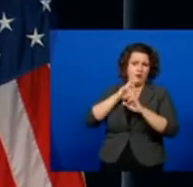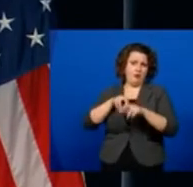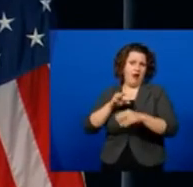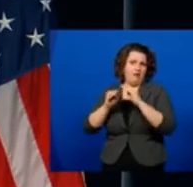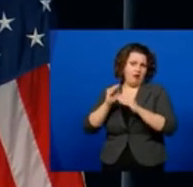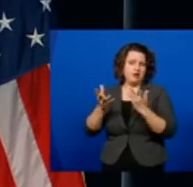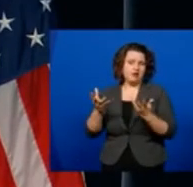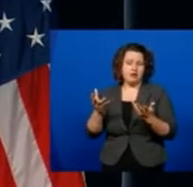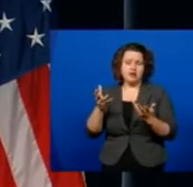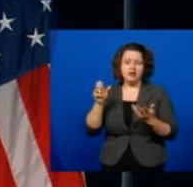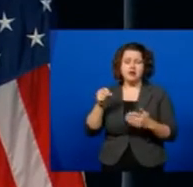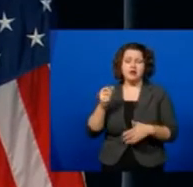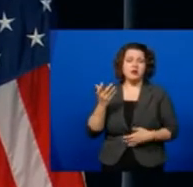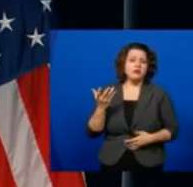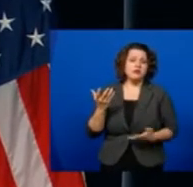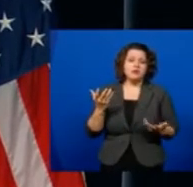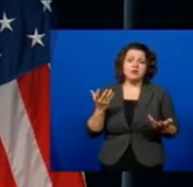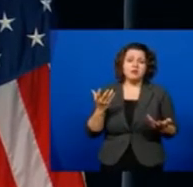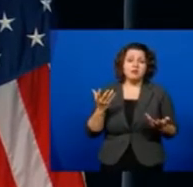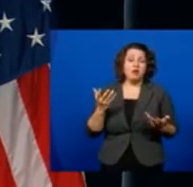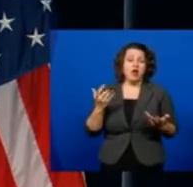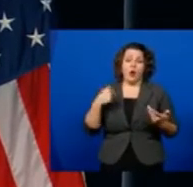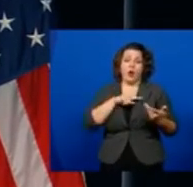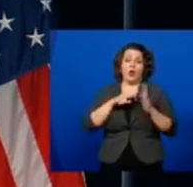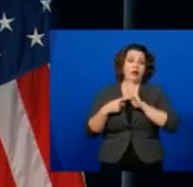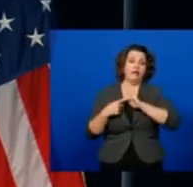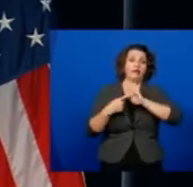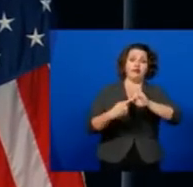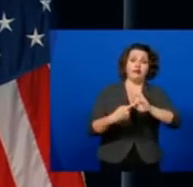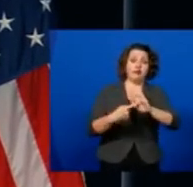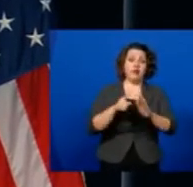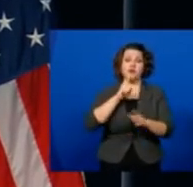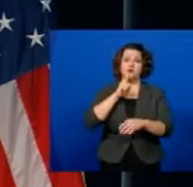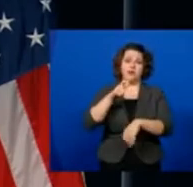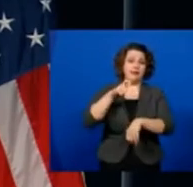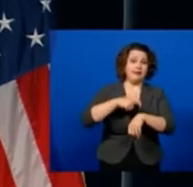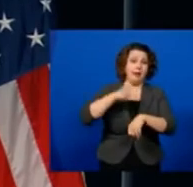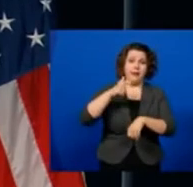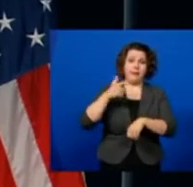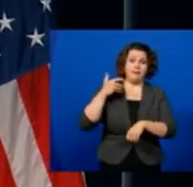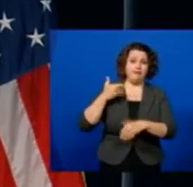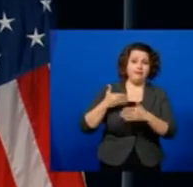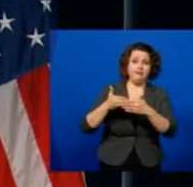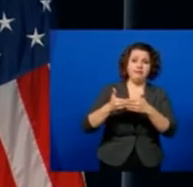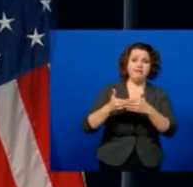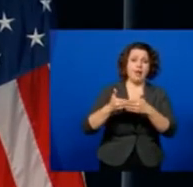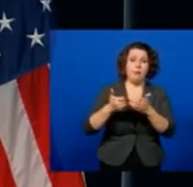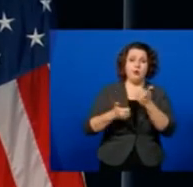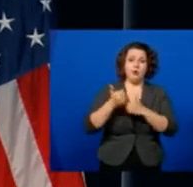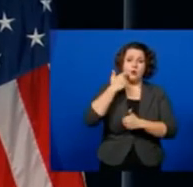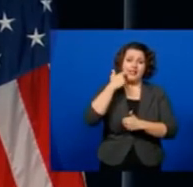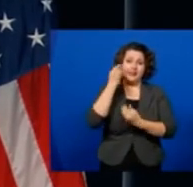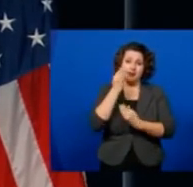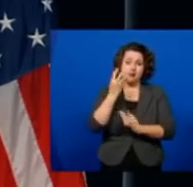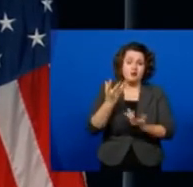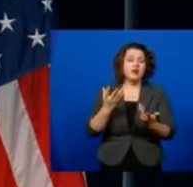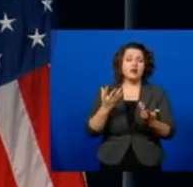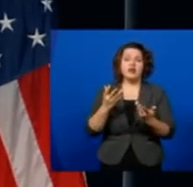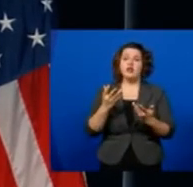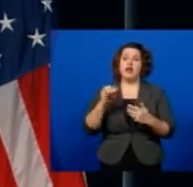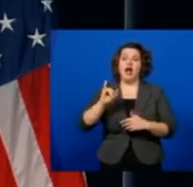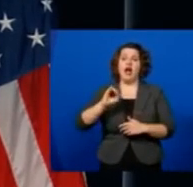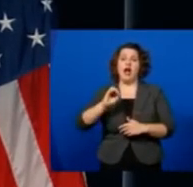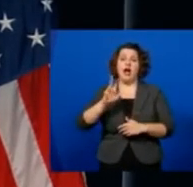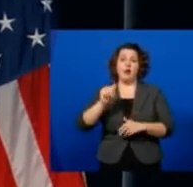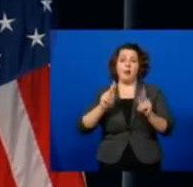So, we're transparent. It's real time. We've given Iowans the opportunity. They can go back and look at it.